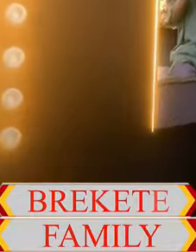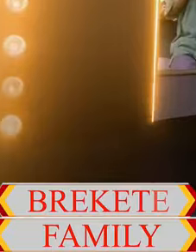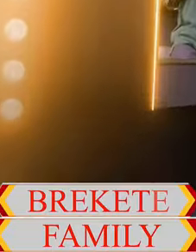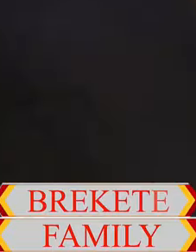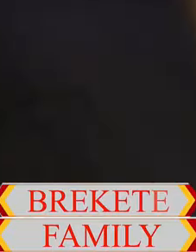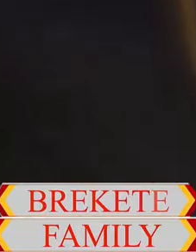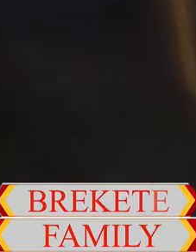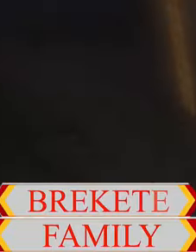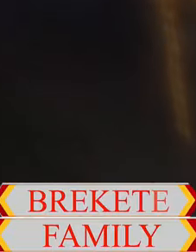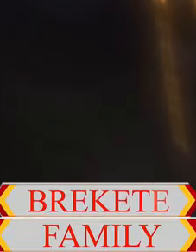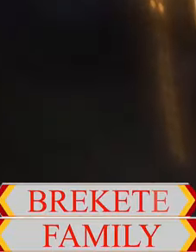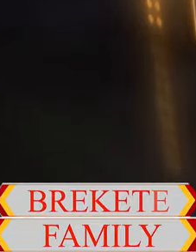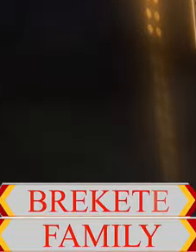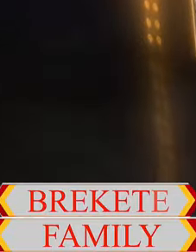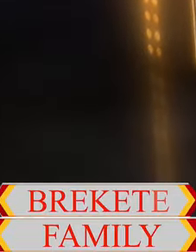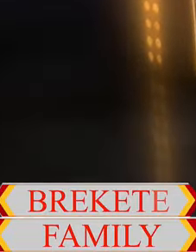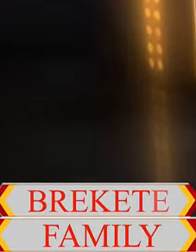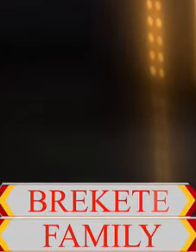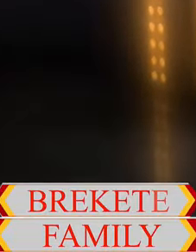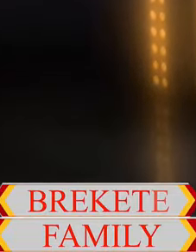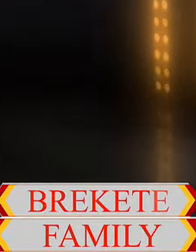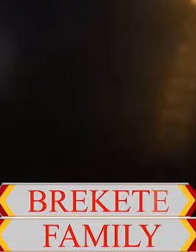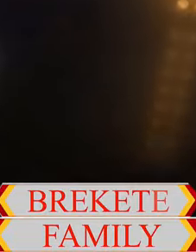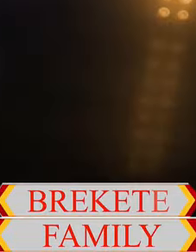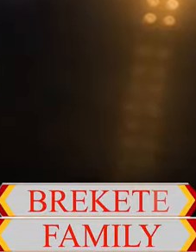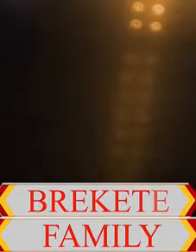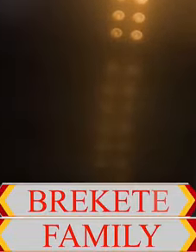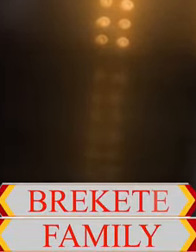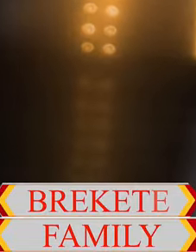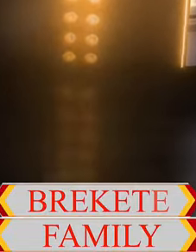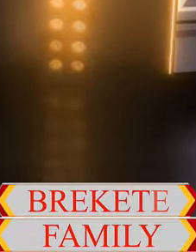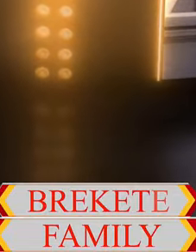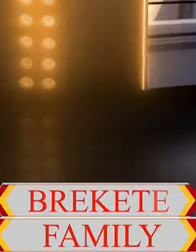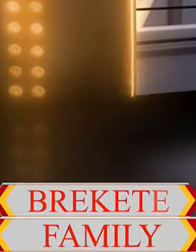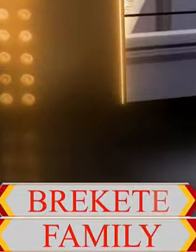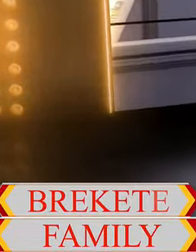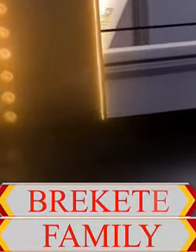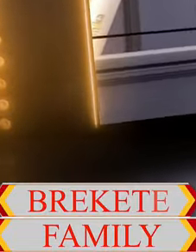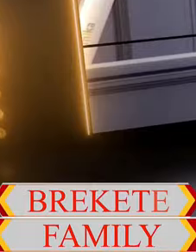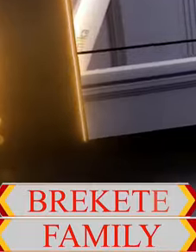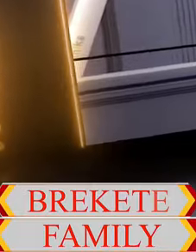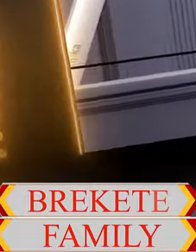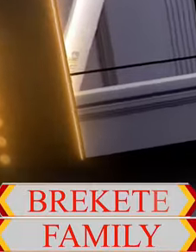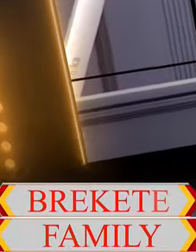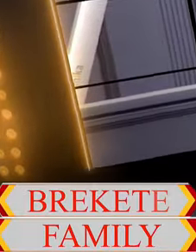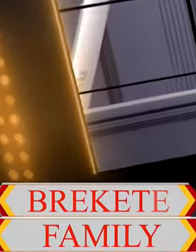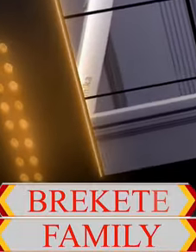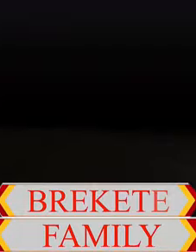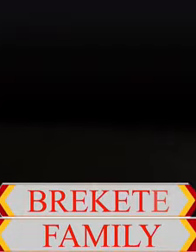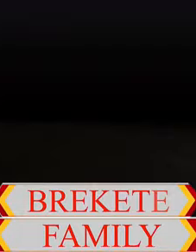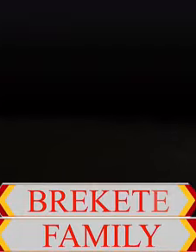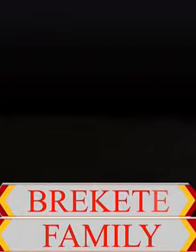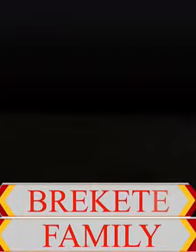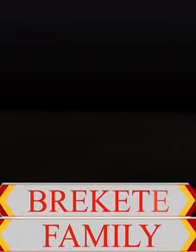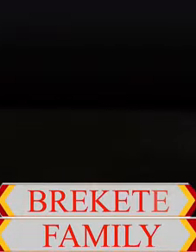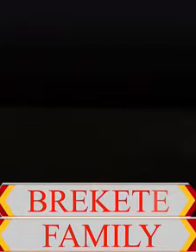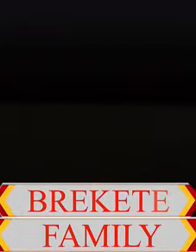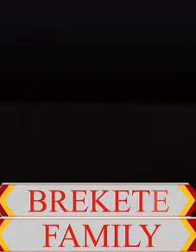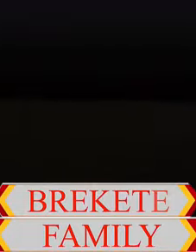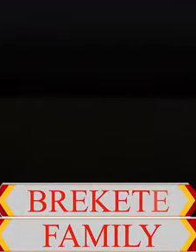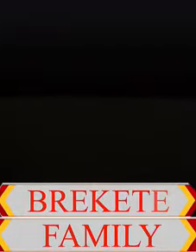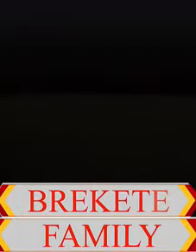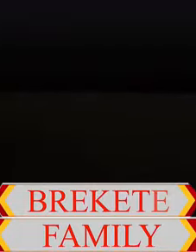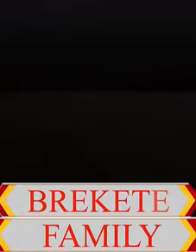the ordinary president will come by himself, come begin do what he needs to do best. But before that time, me will